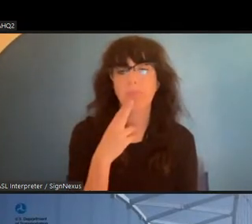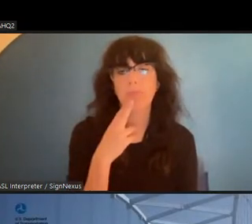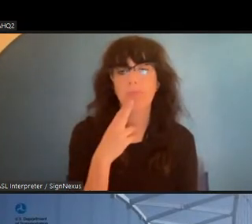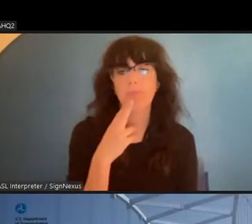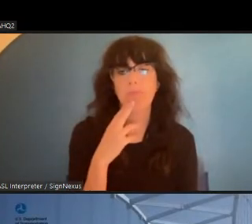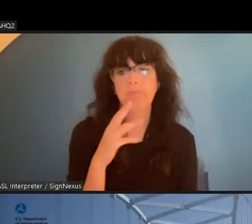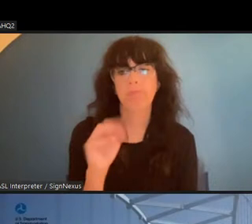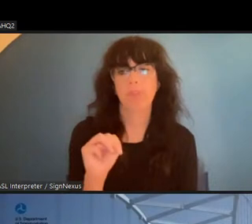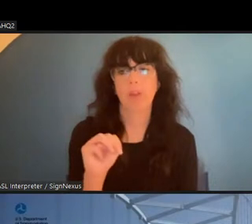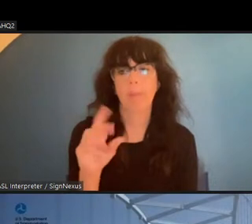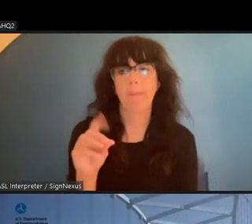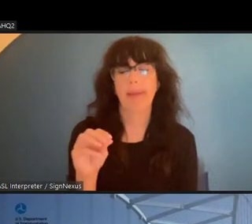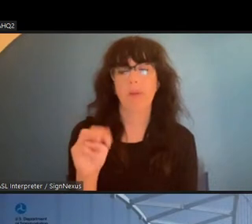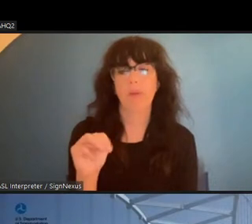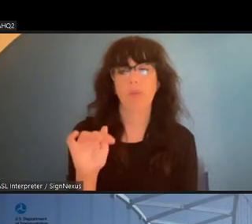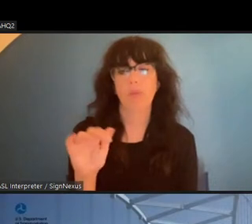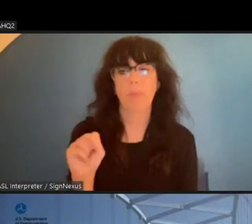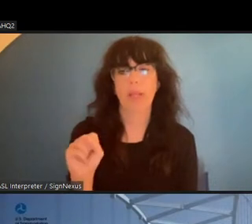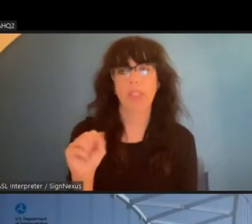michael dumas